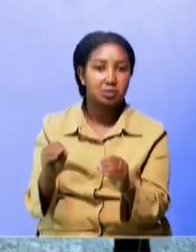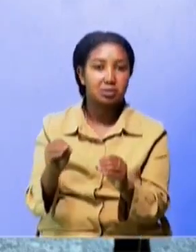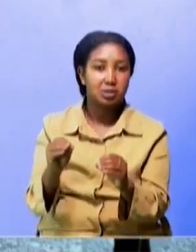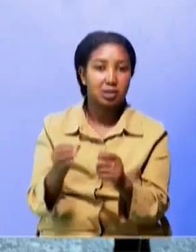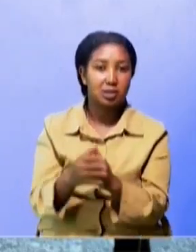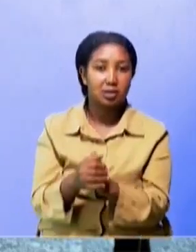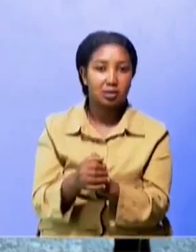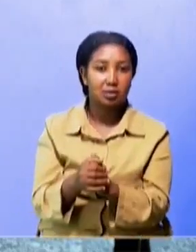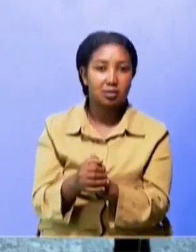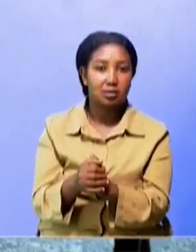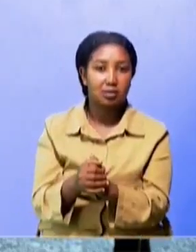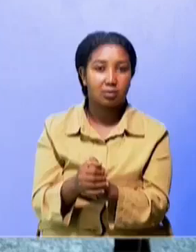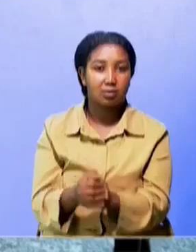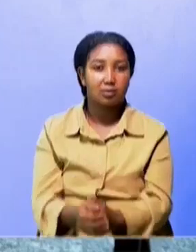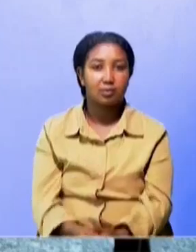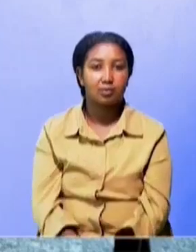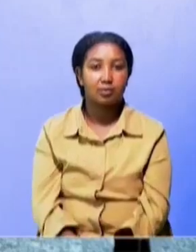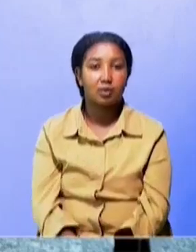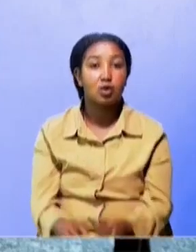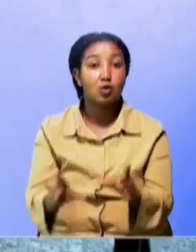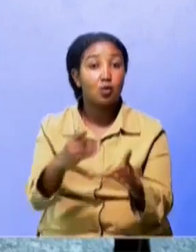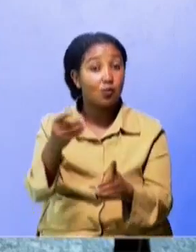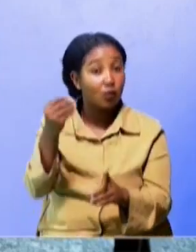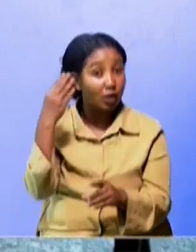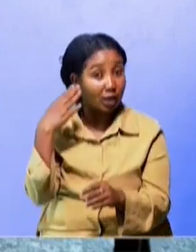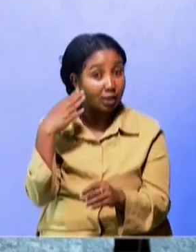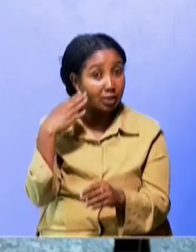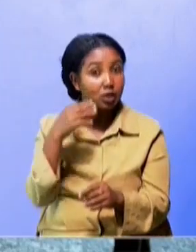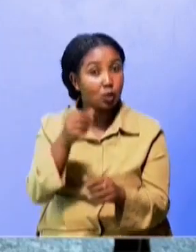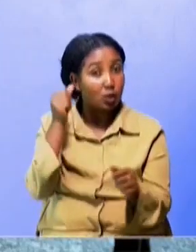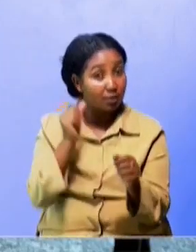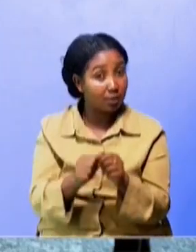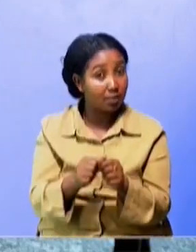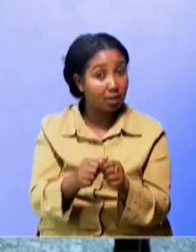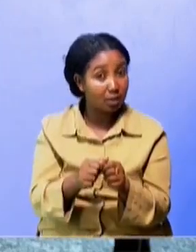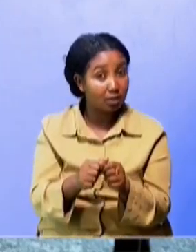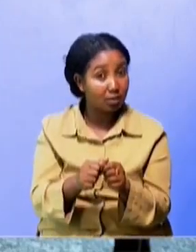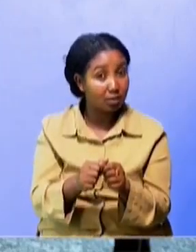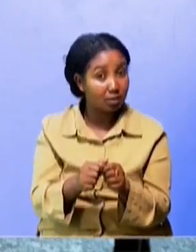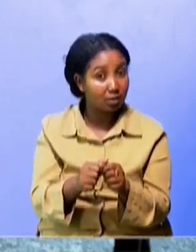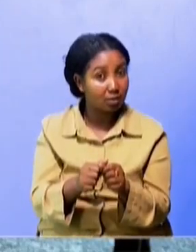to form here now. Don't forget that. You remember what we have